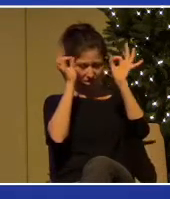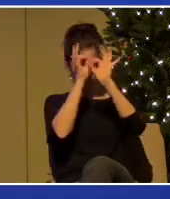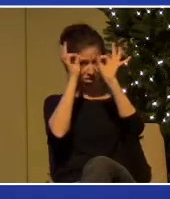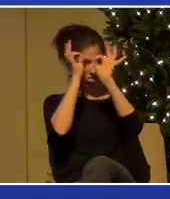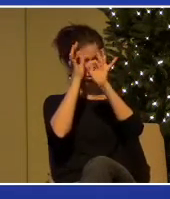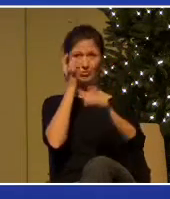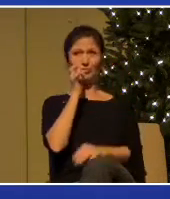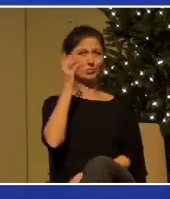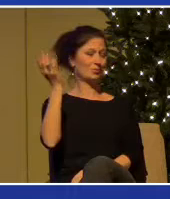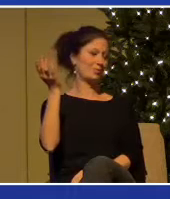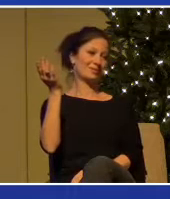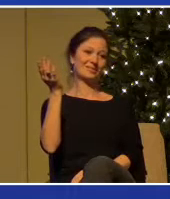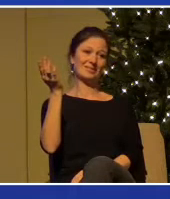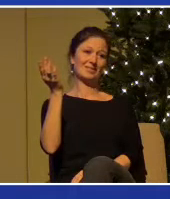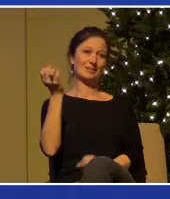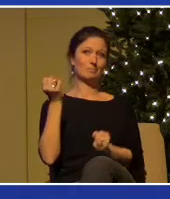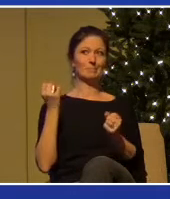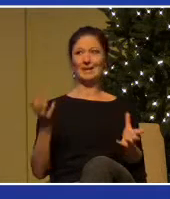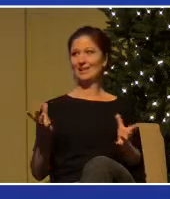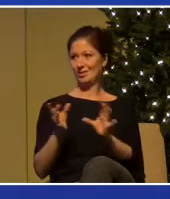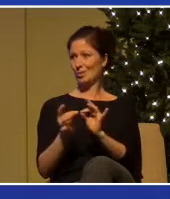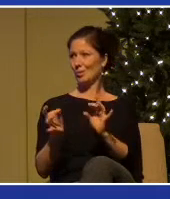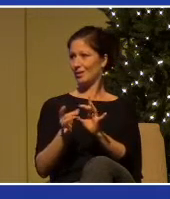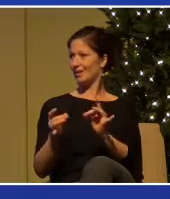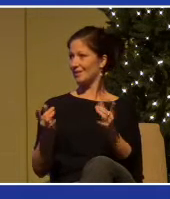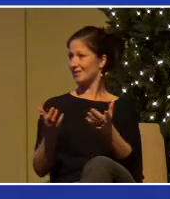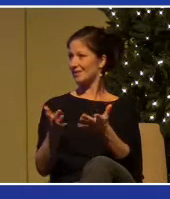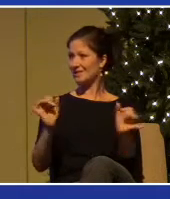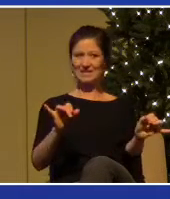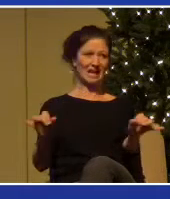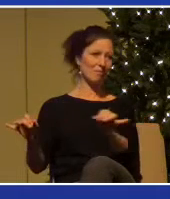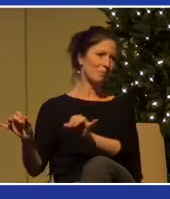And we have many such stories in this congregation.